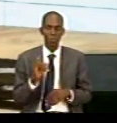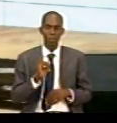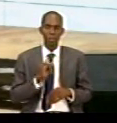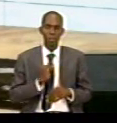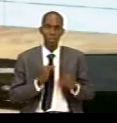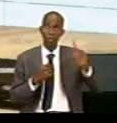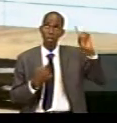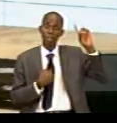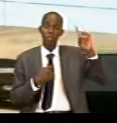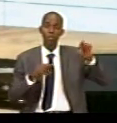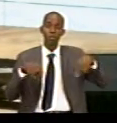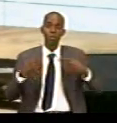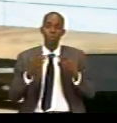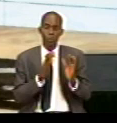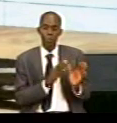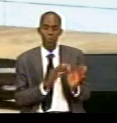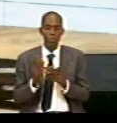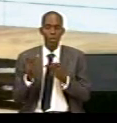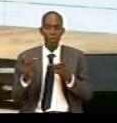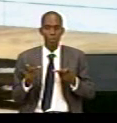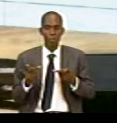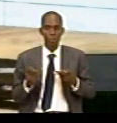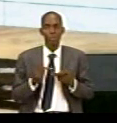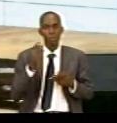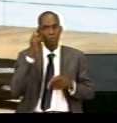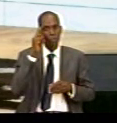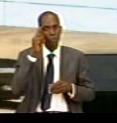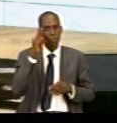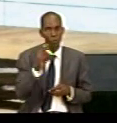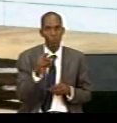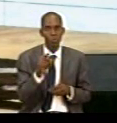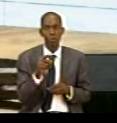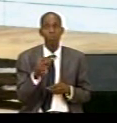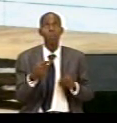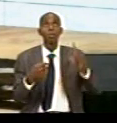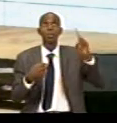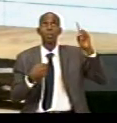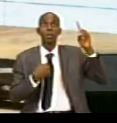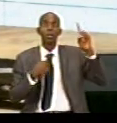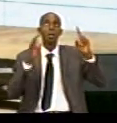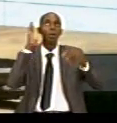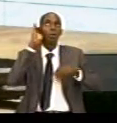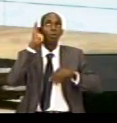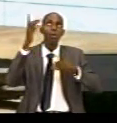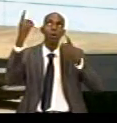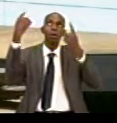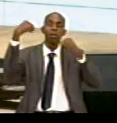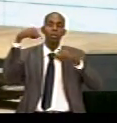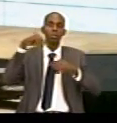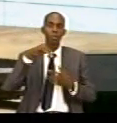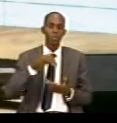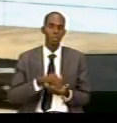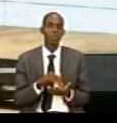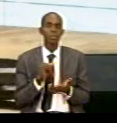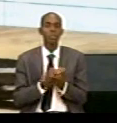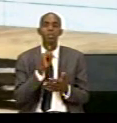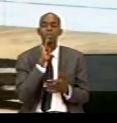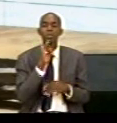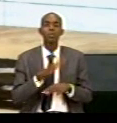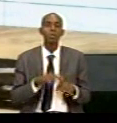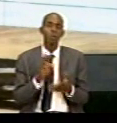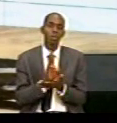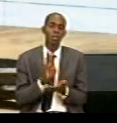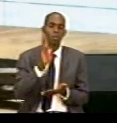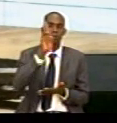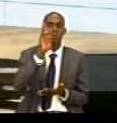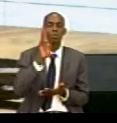and prepare a place for you, I will come again. That's the rapture. That's the